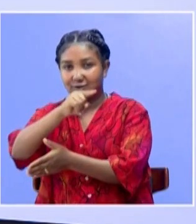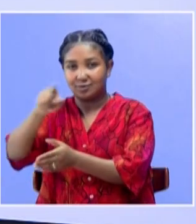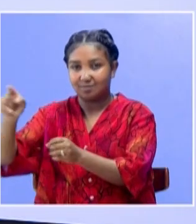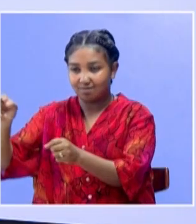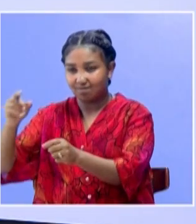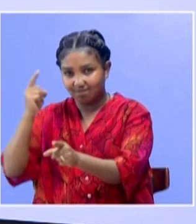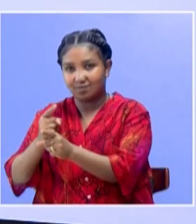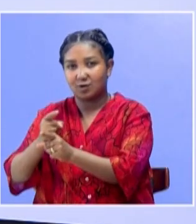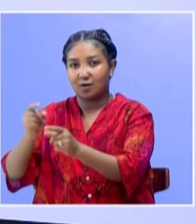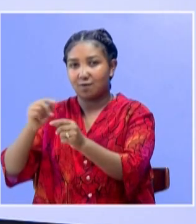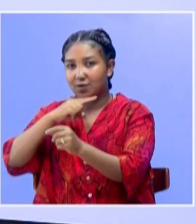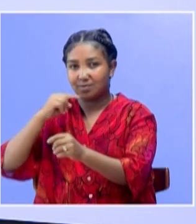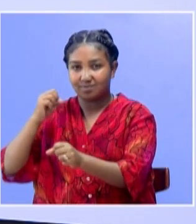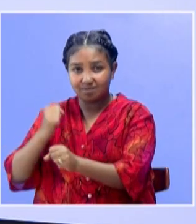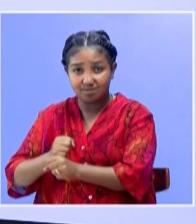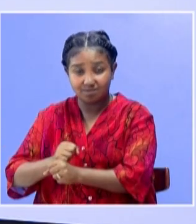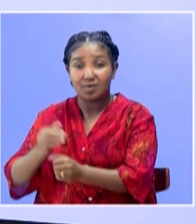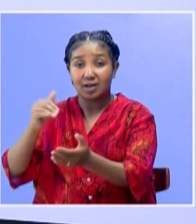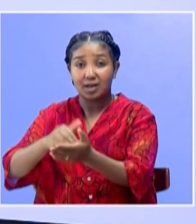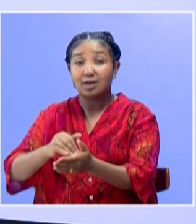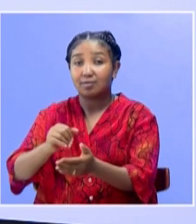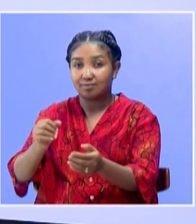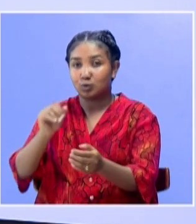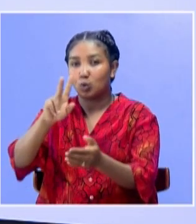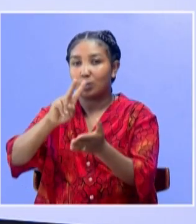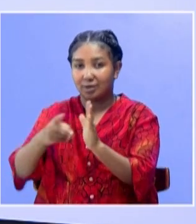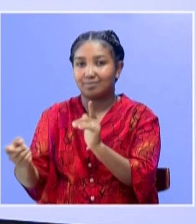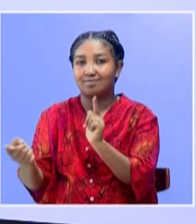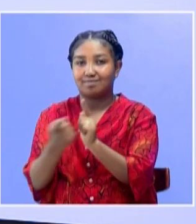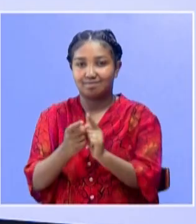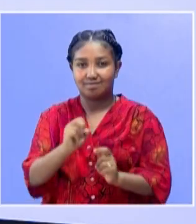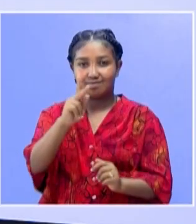verb in the if clause. Again, I will see you after 2 minutes.